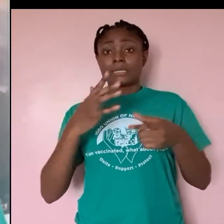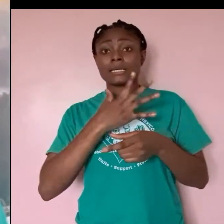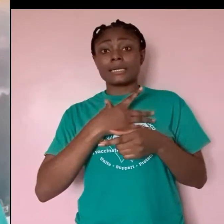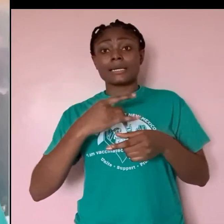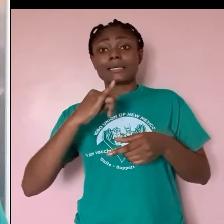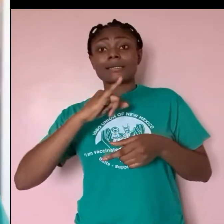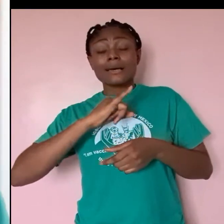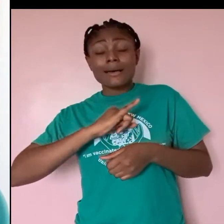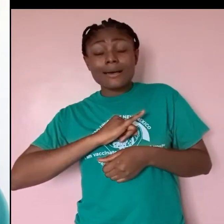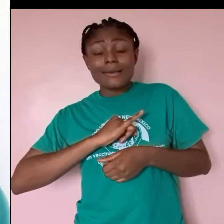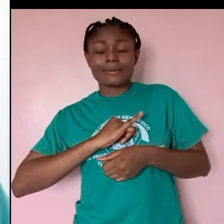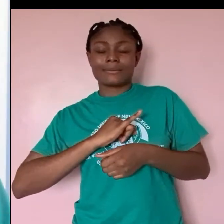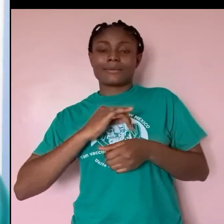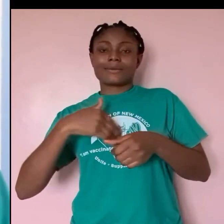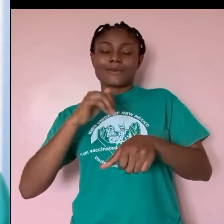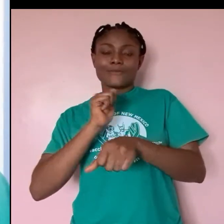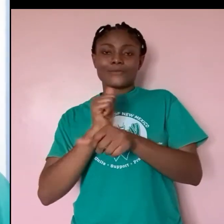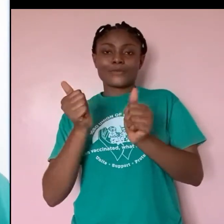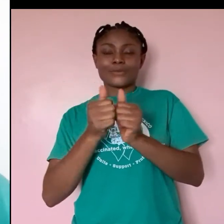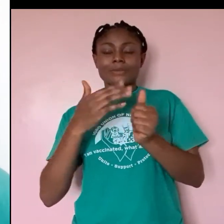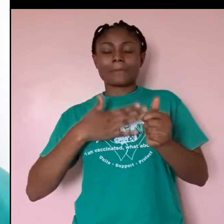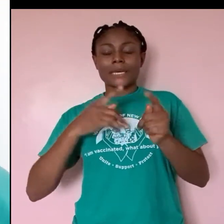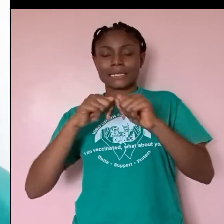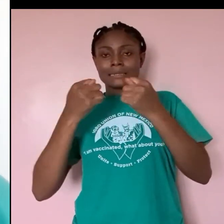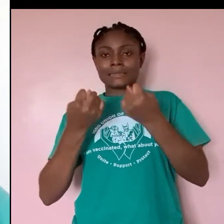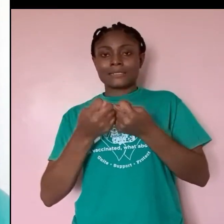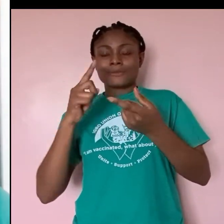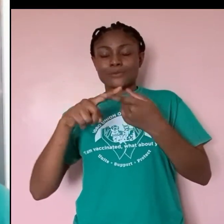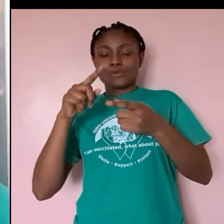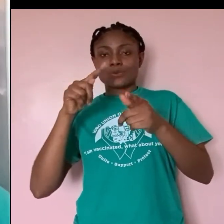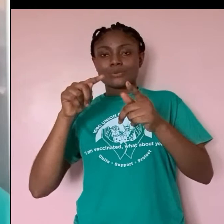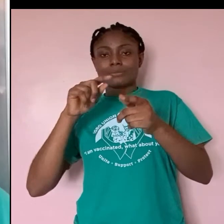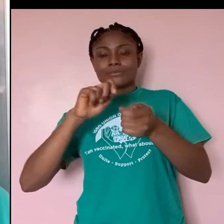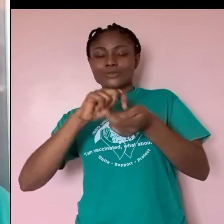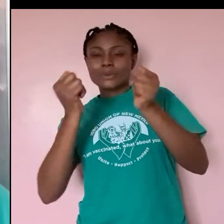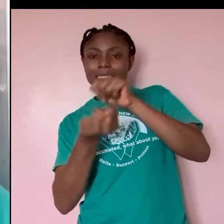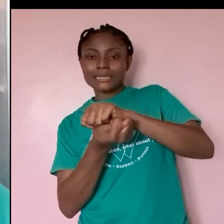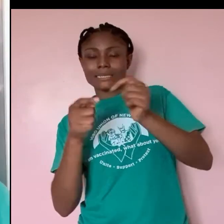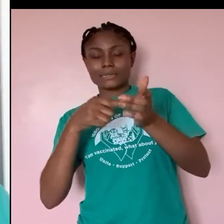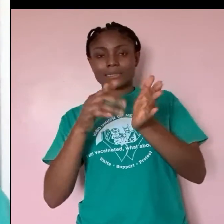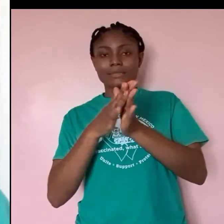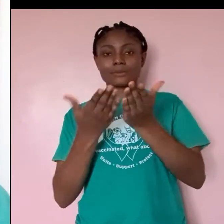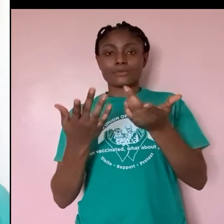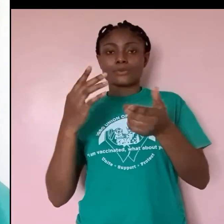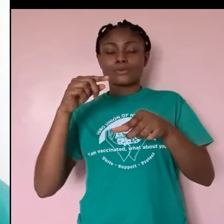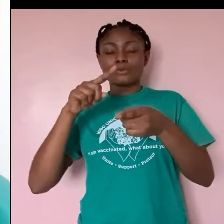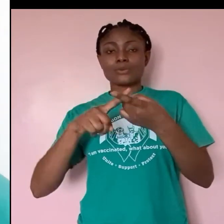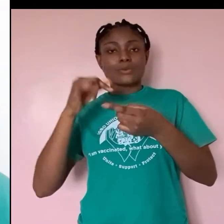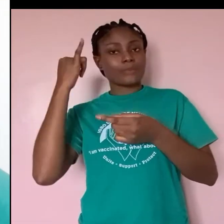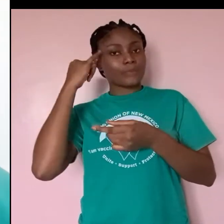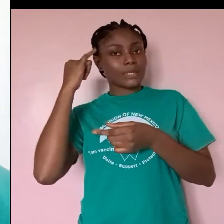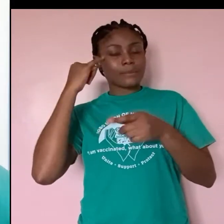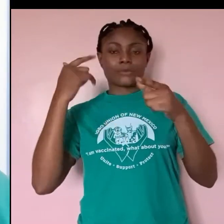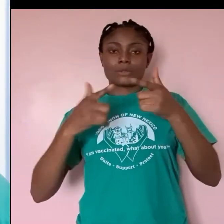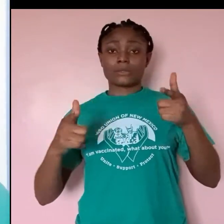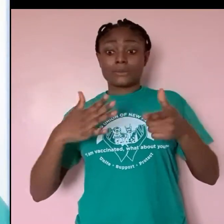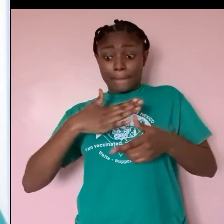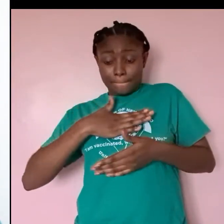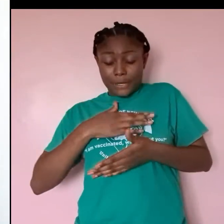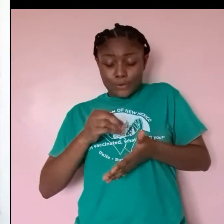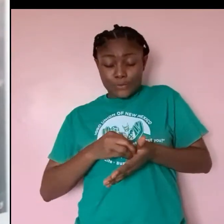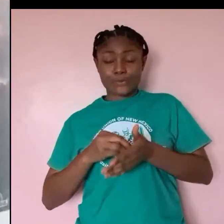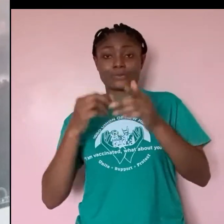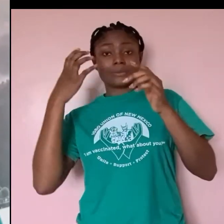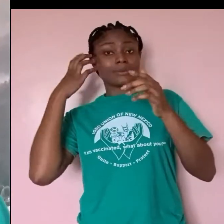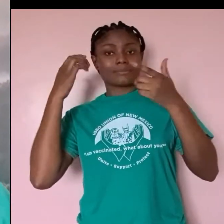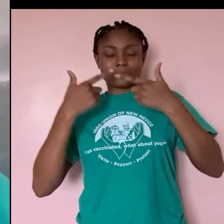I happen to work with my team to translate My Hero Is You into Igbo language, my spoken language.